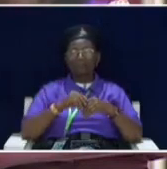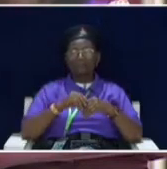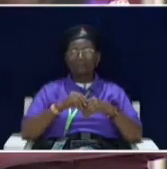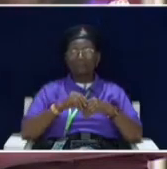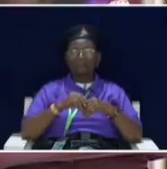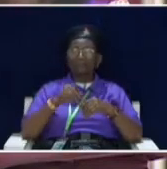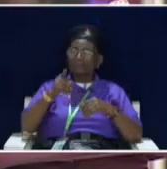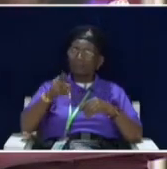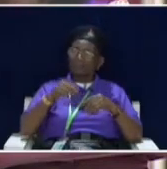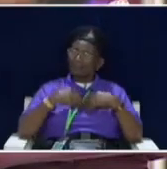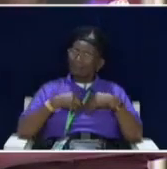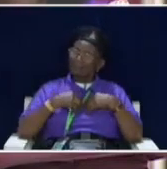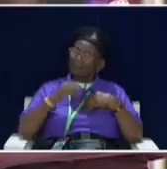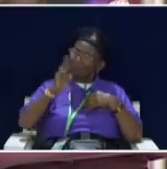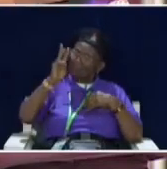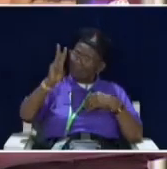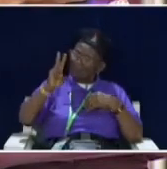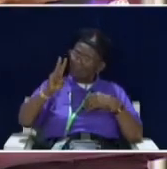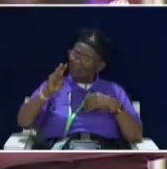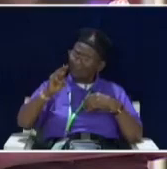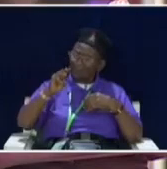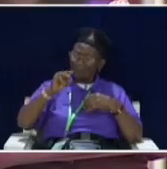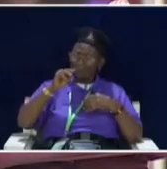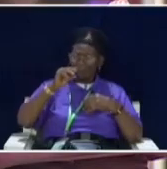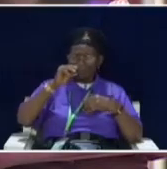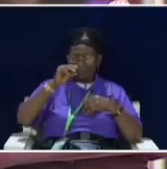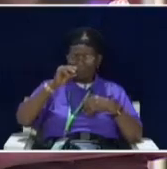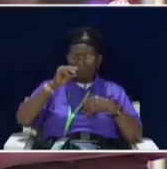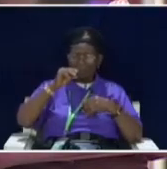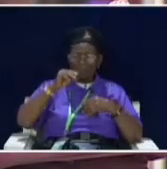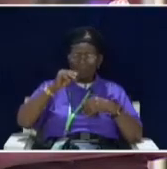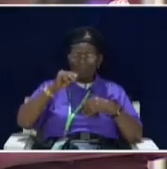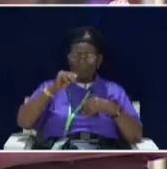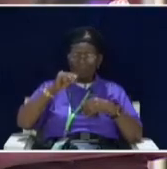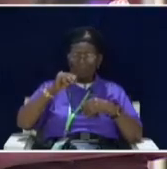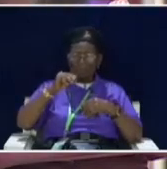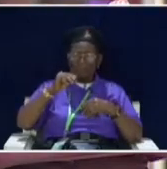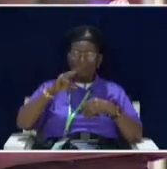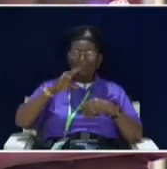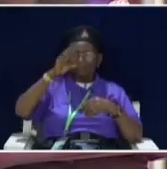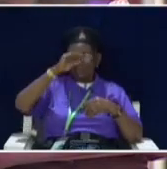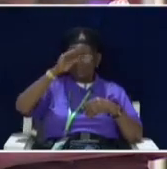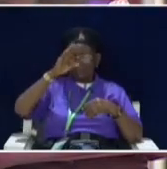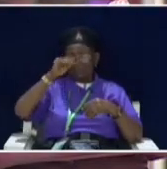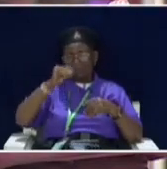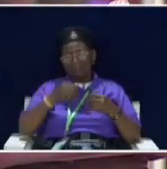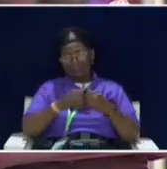You have six concubines apart from your husband.